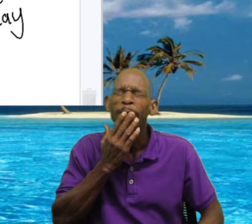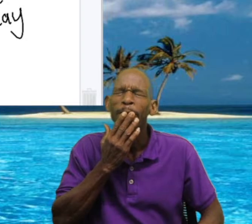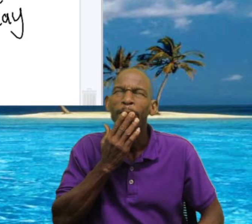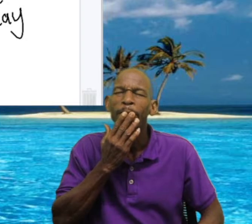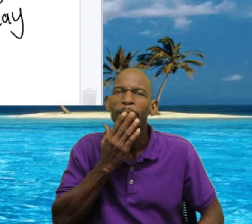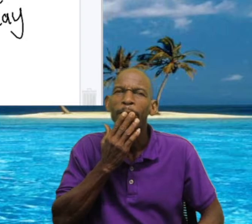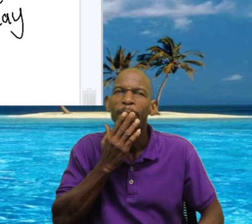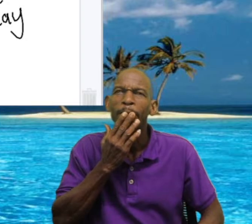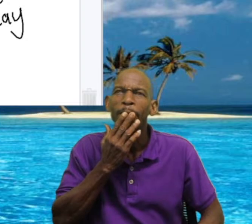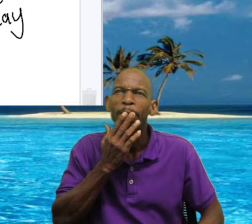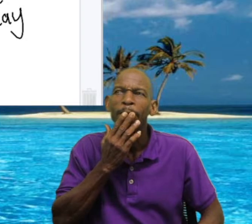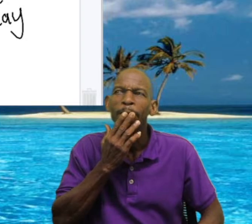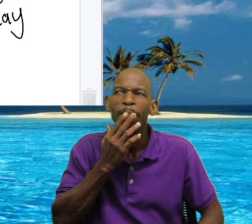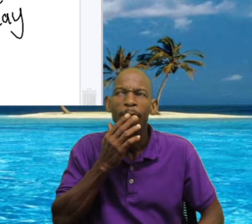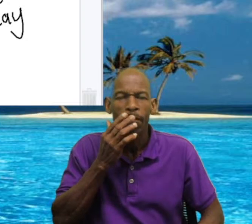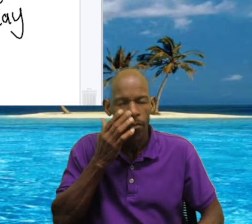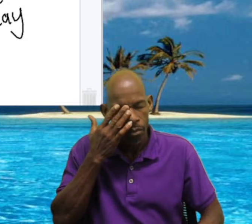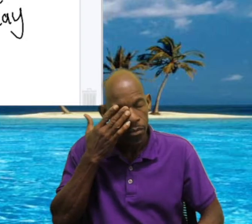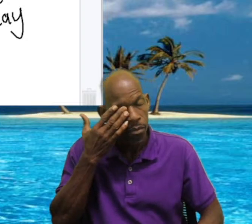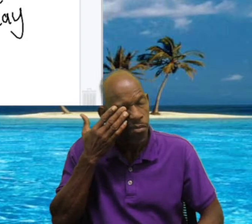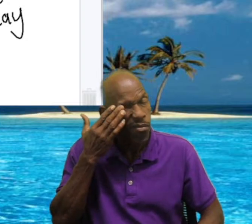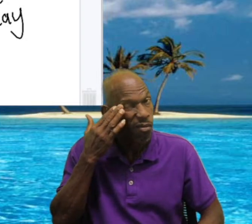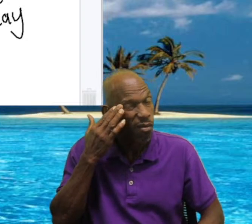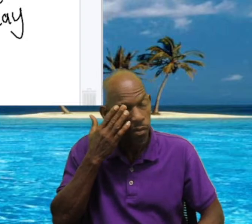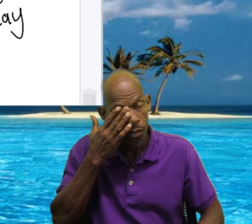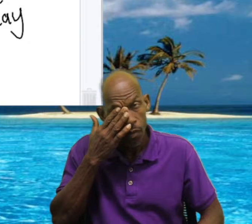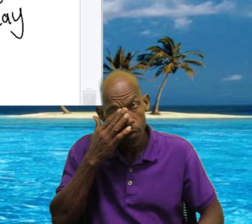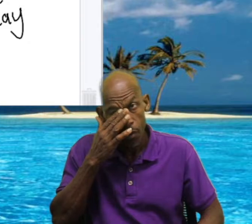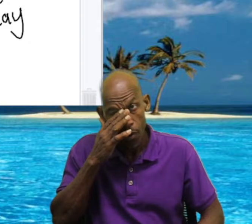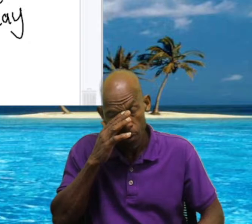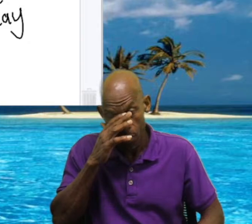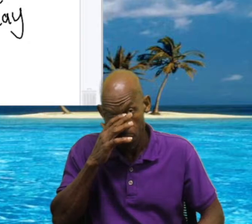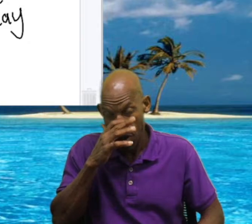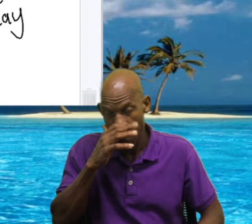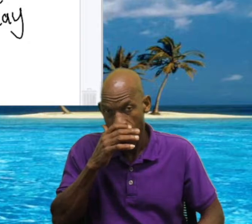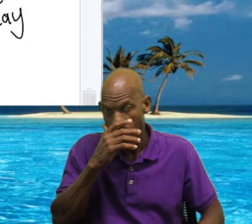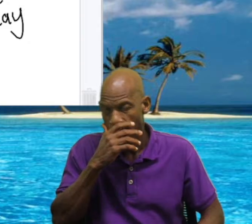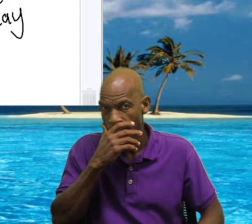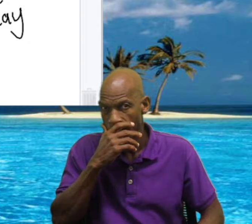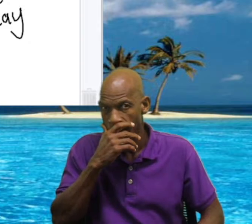cooking, right? Food. All right. I'm cooking food,